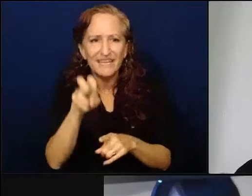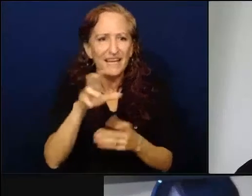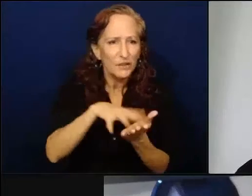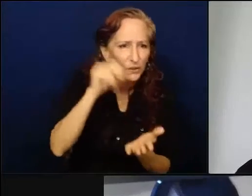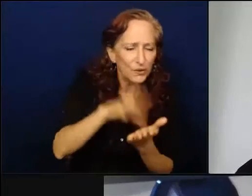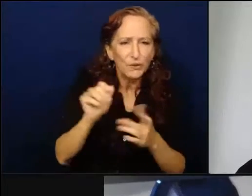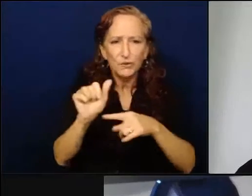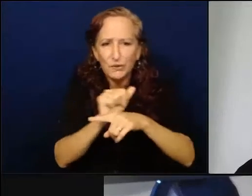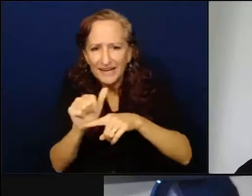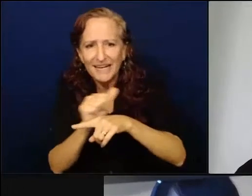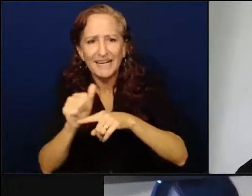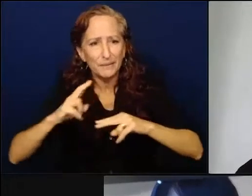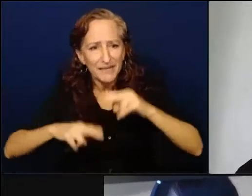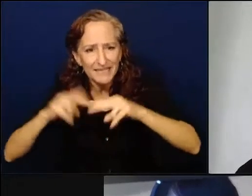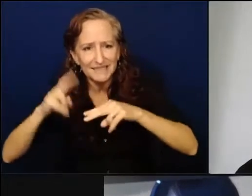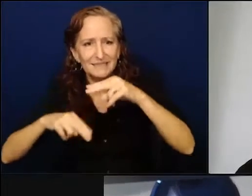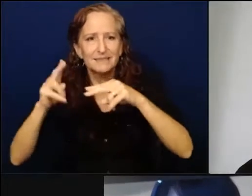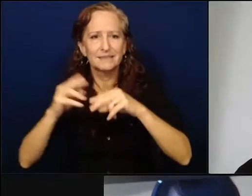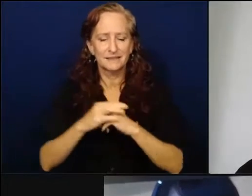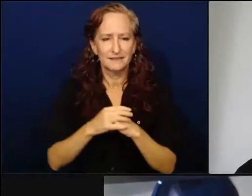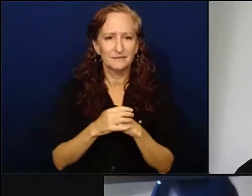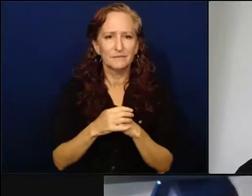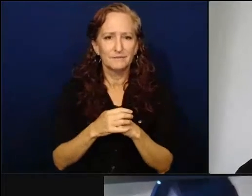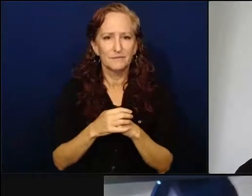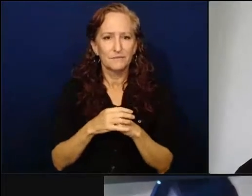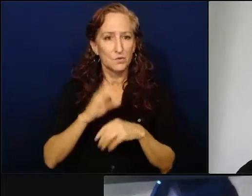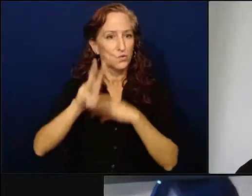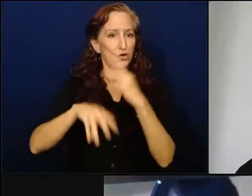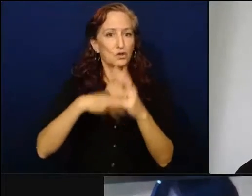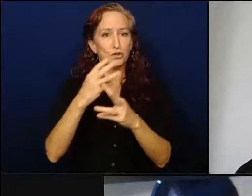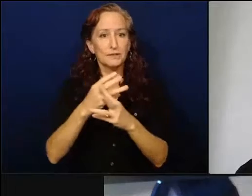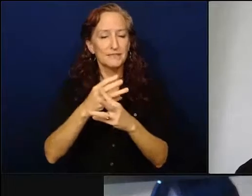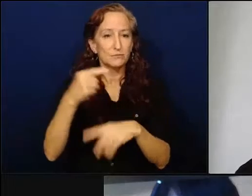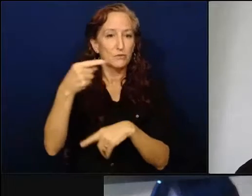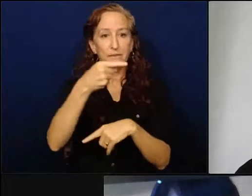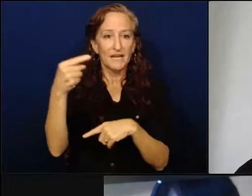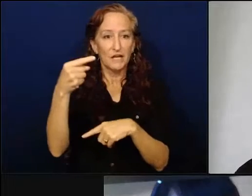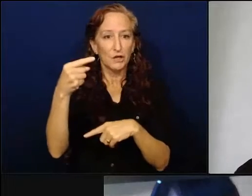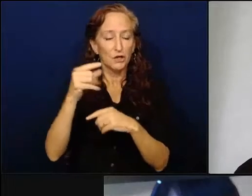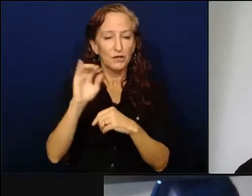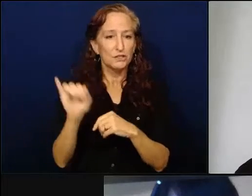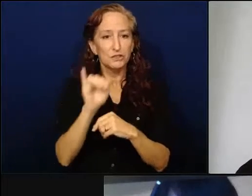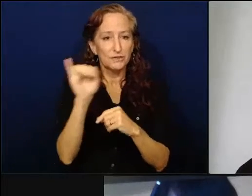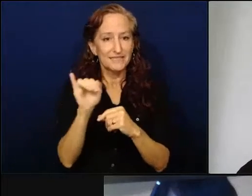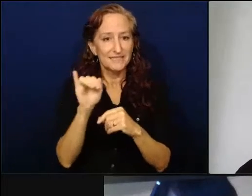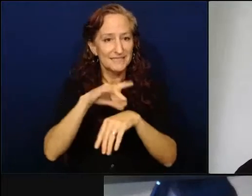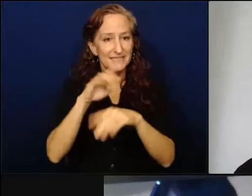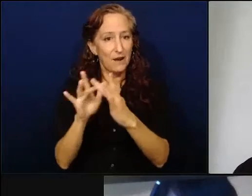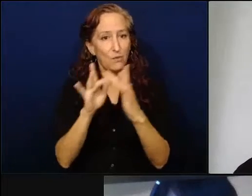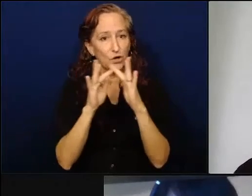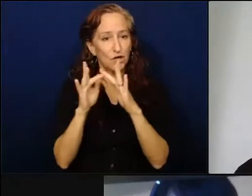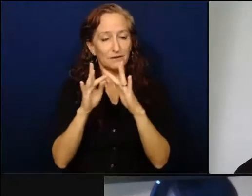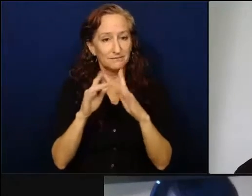compliance and building the world's premier carrier network that does cross-border anywhere to